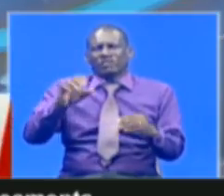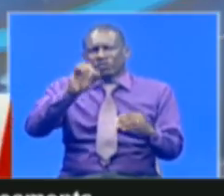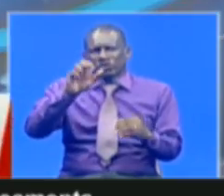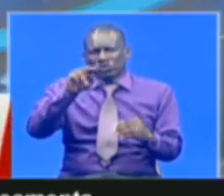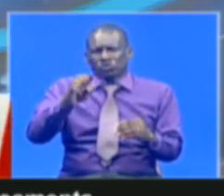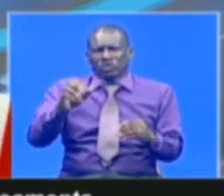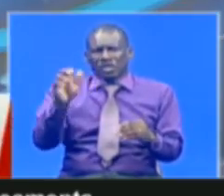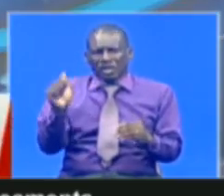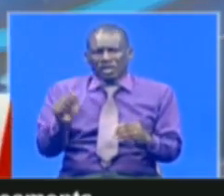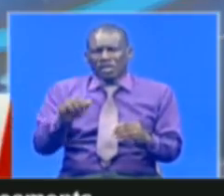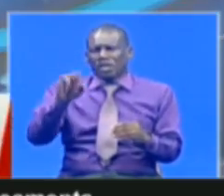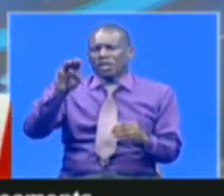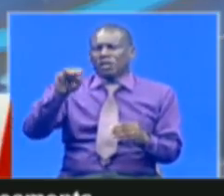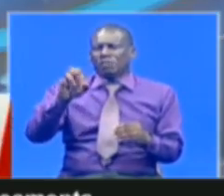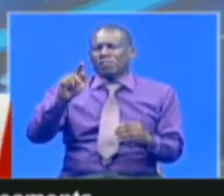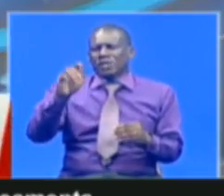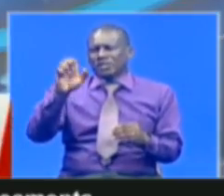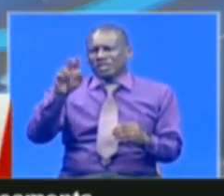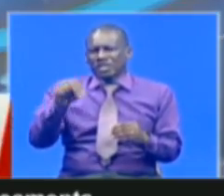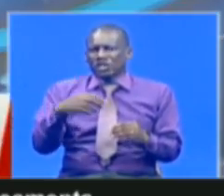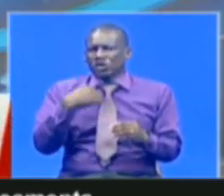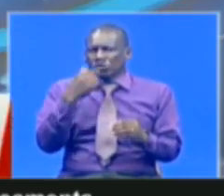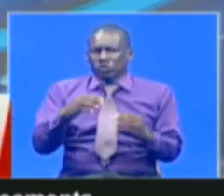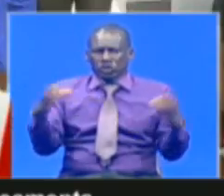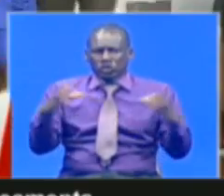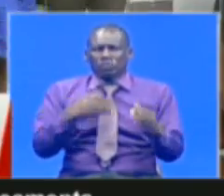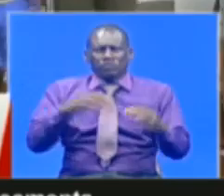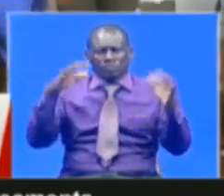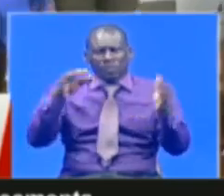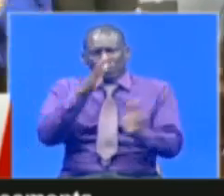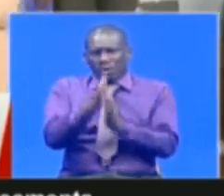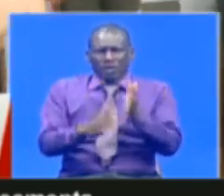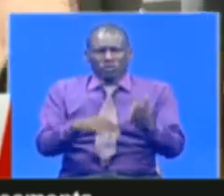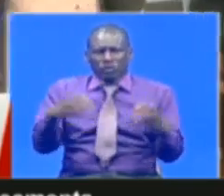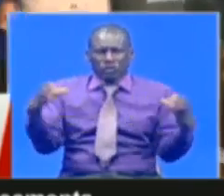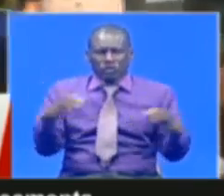Mwara profiles a team whose president has big plans.